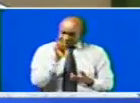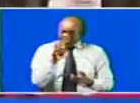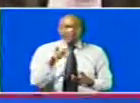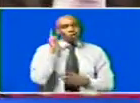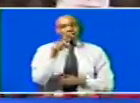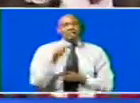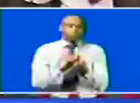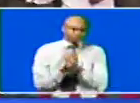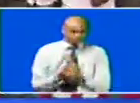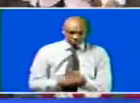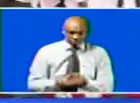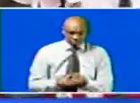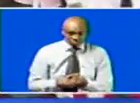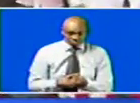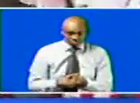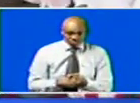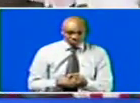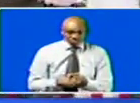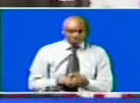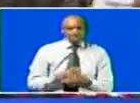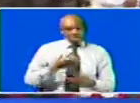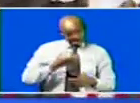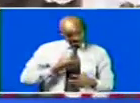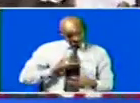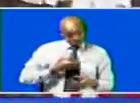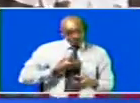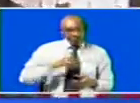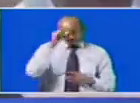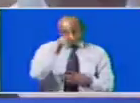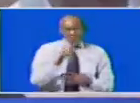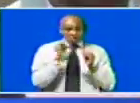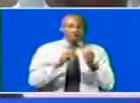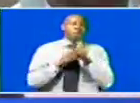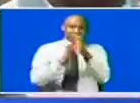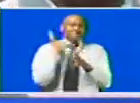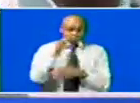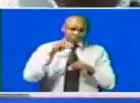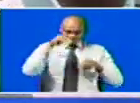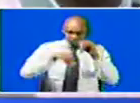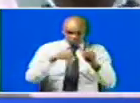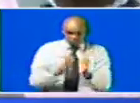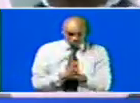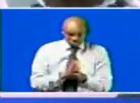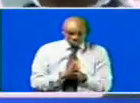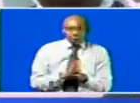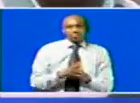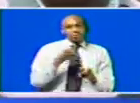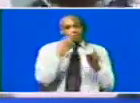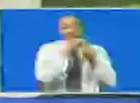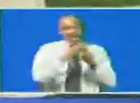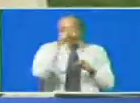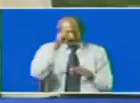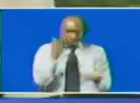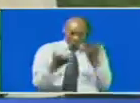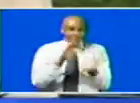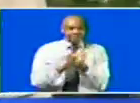laws. On Friday, the Council of Governors will be electing new leaders, with Kwale Governor Salim Mvurya tipped to become the new